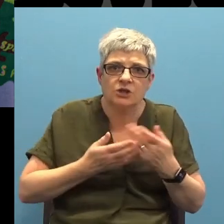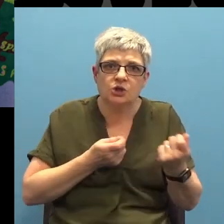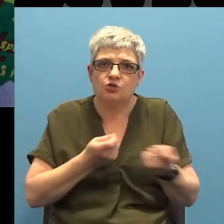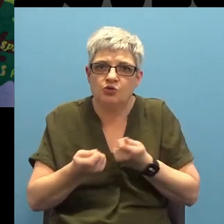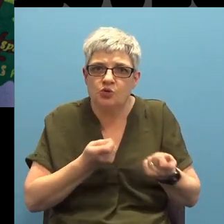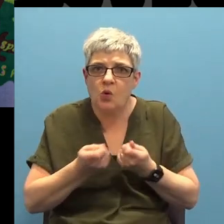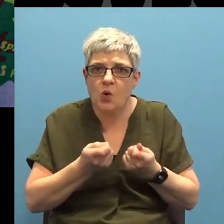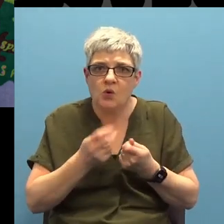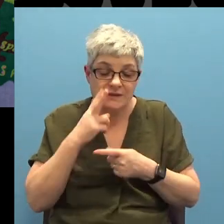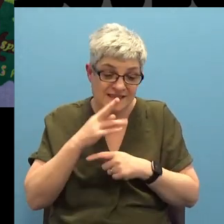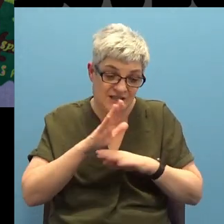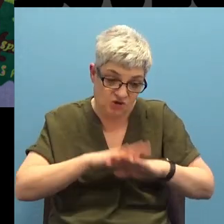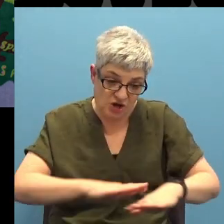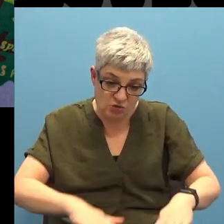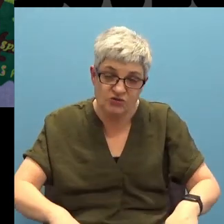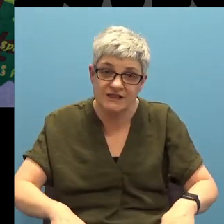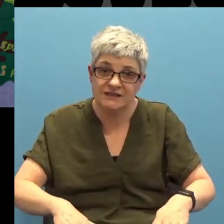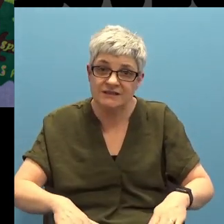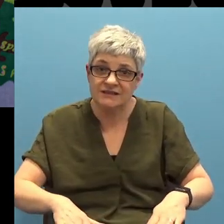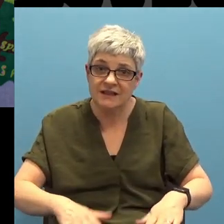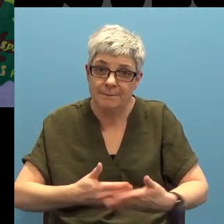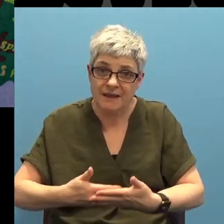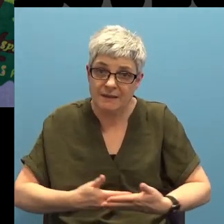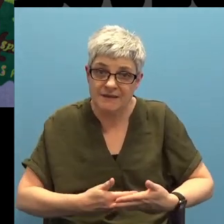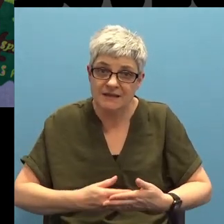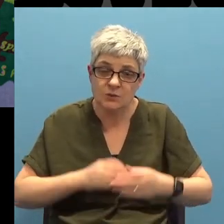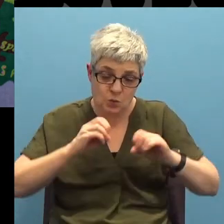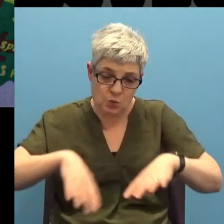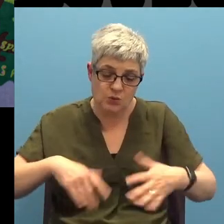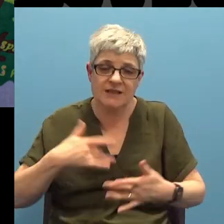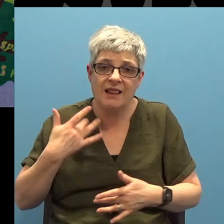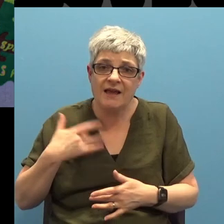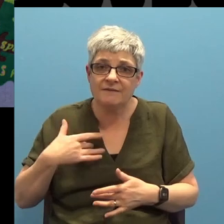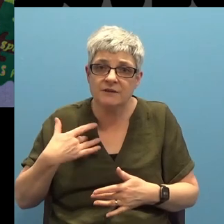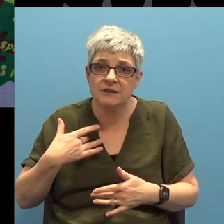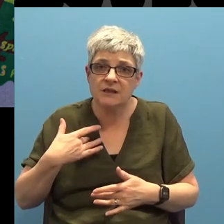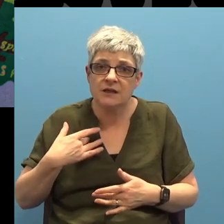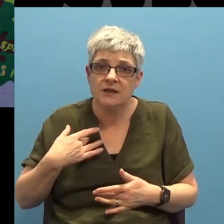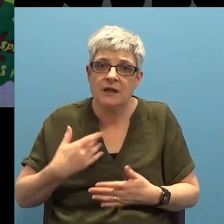children and infants who lose their lives. I see babies